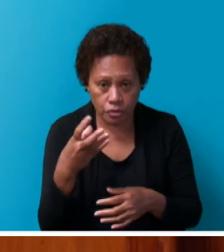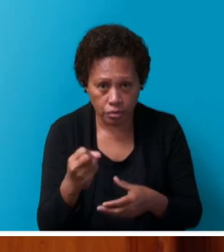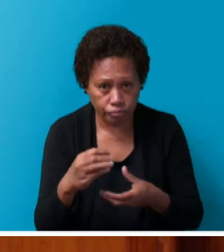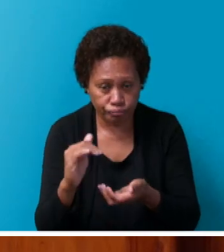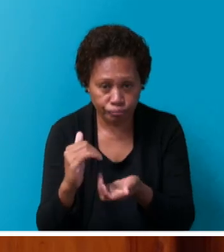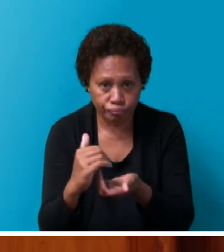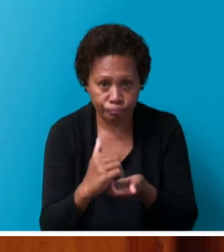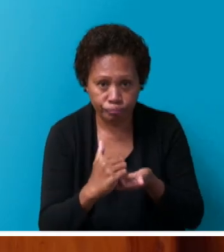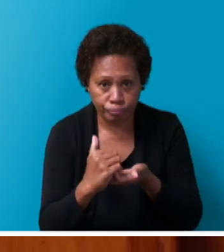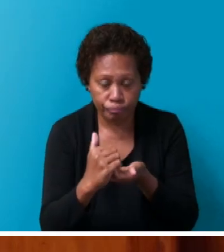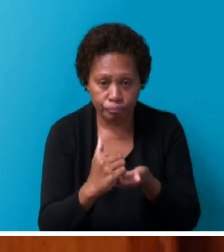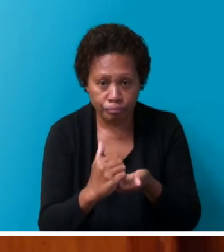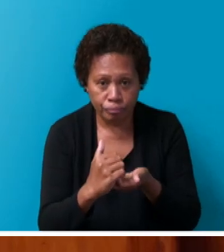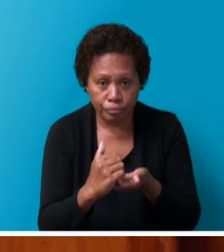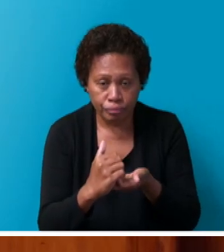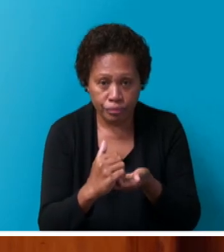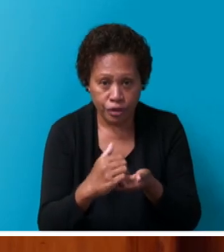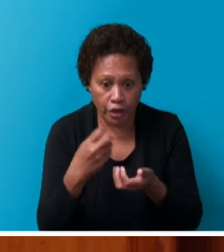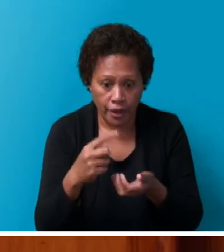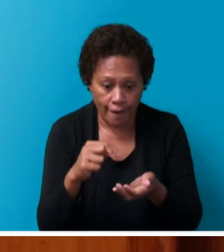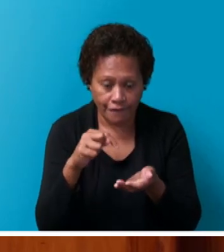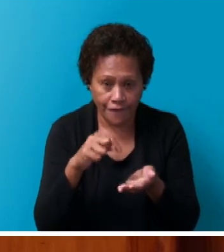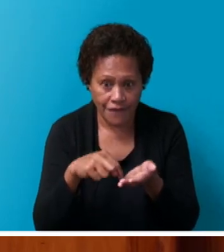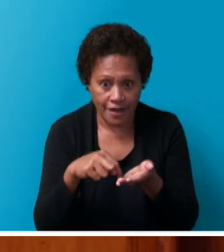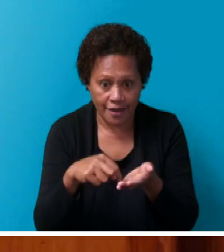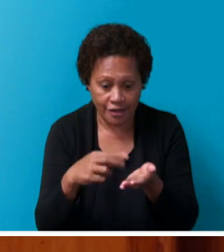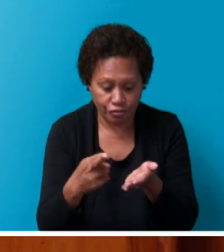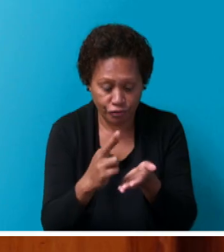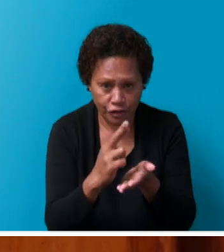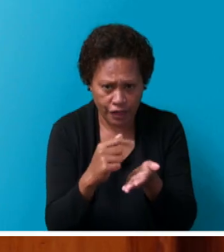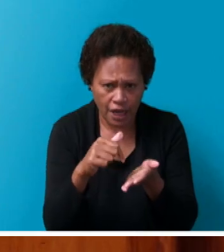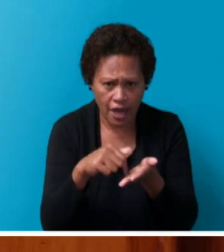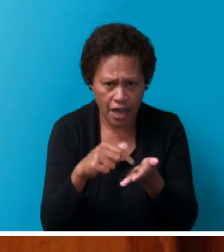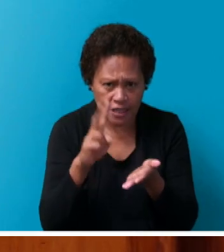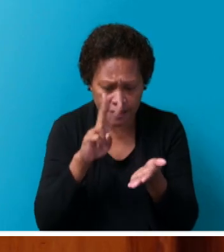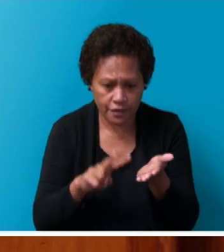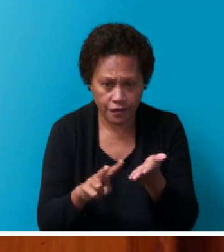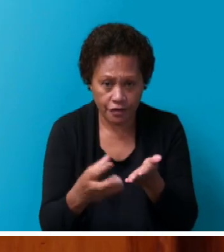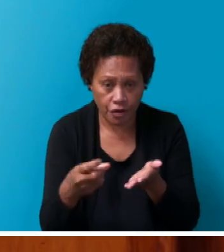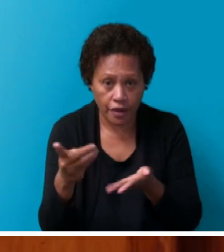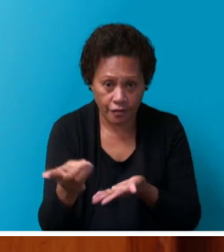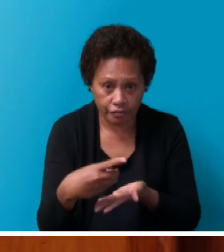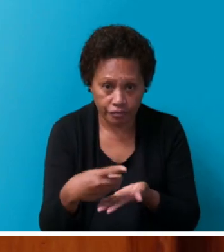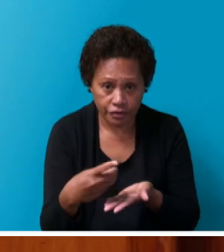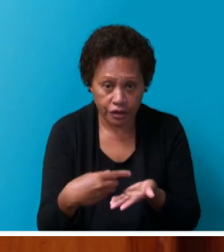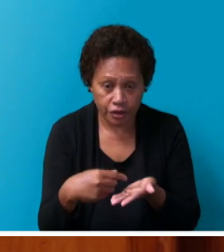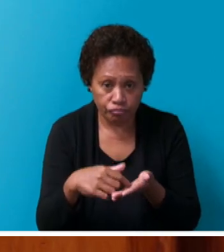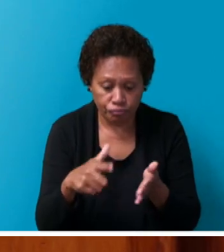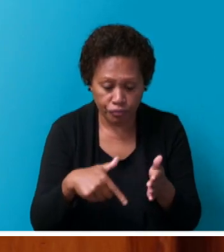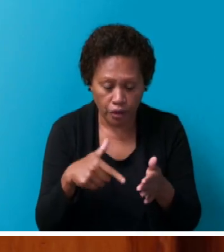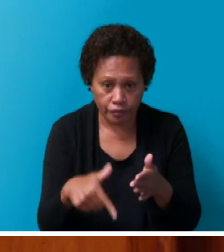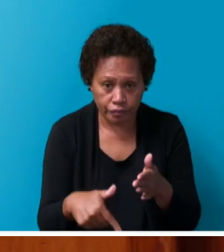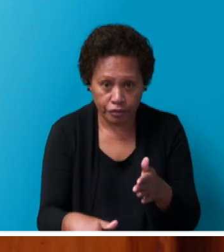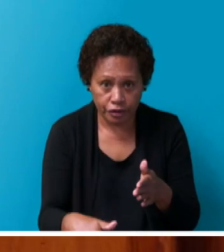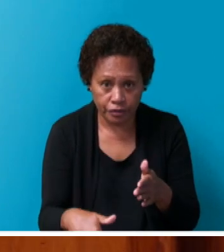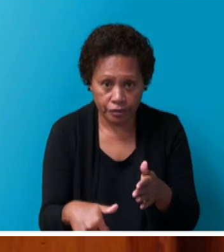others are instrumental in realizing this vision. As we gather new data, particularly from deep water habitats, we can